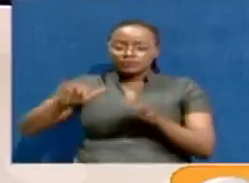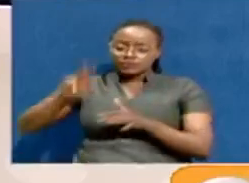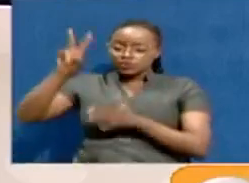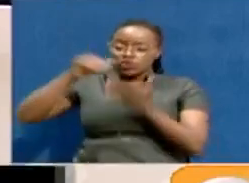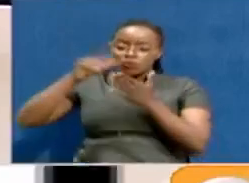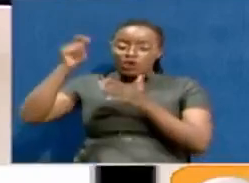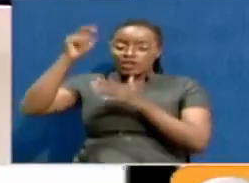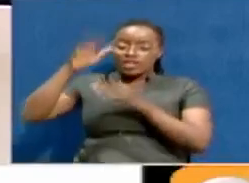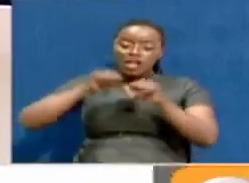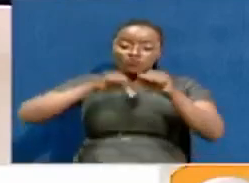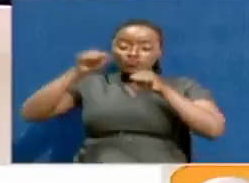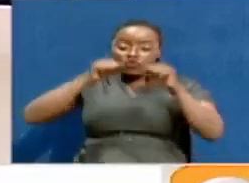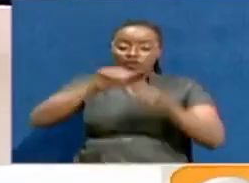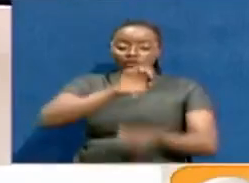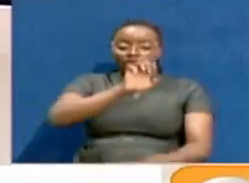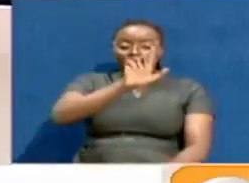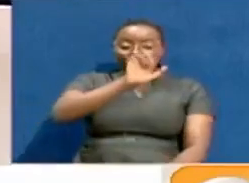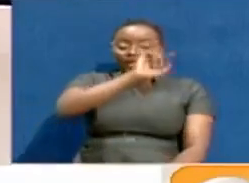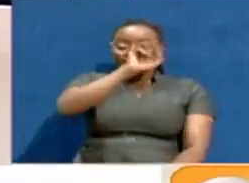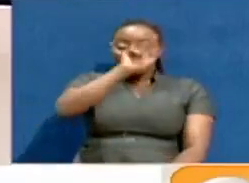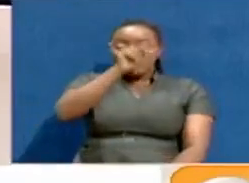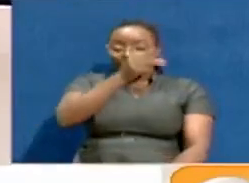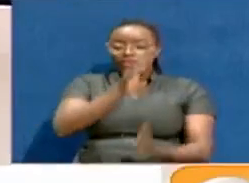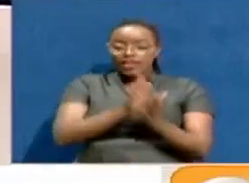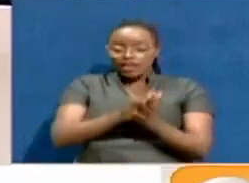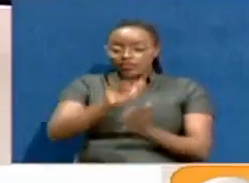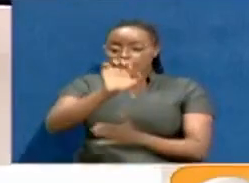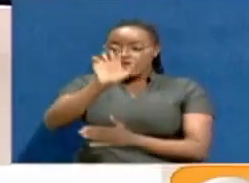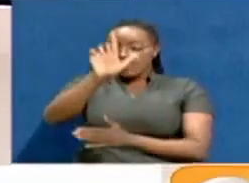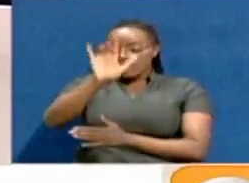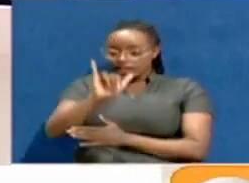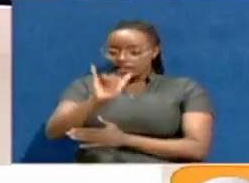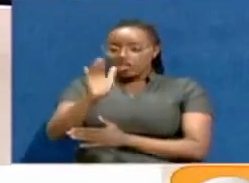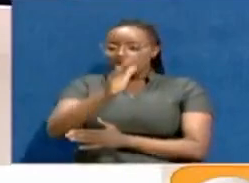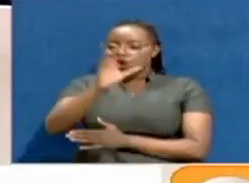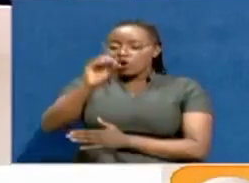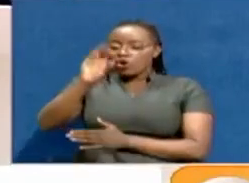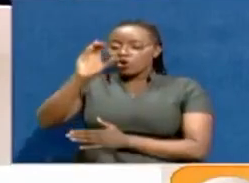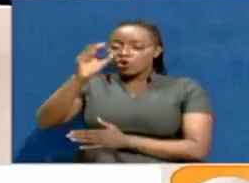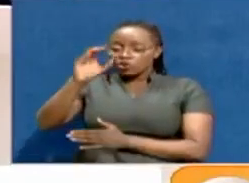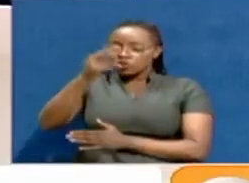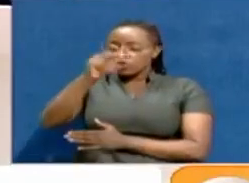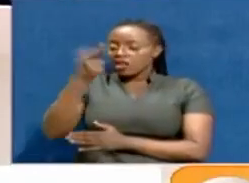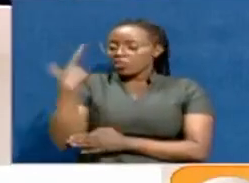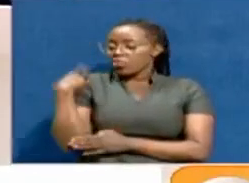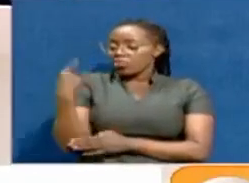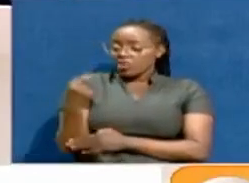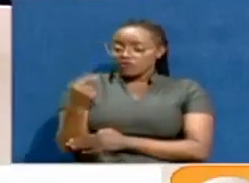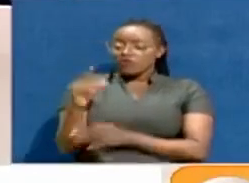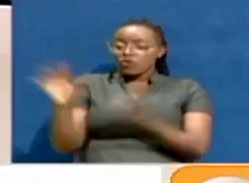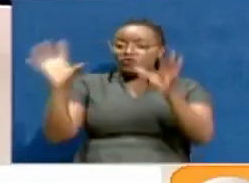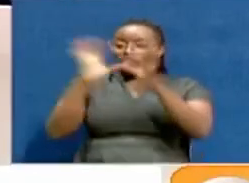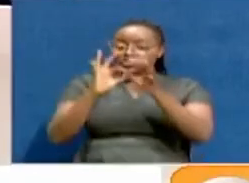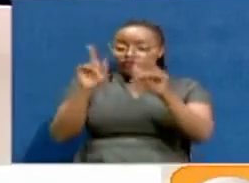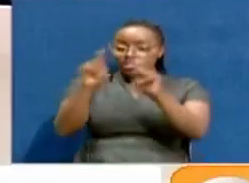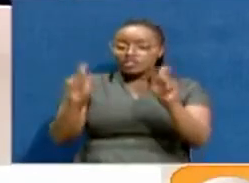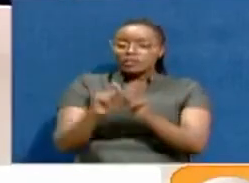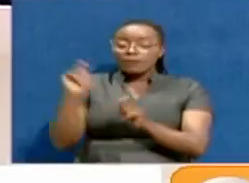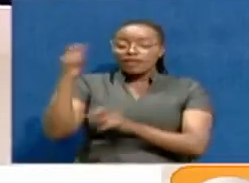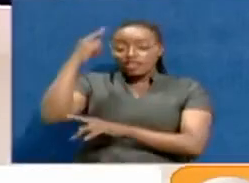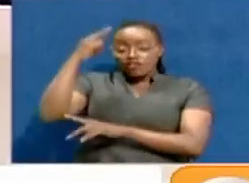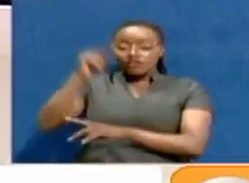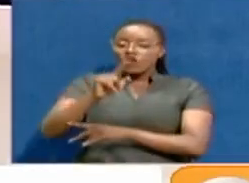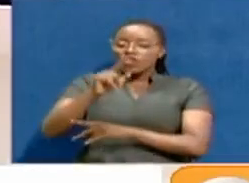Two more Kenyan boxers, Elizabeth Akinyi and Ellie Ajowi Ochola, are the latest entrants to Team Kenya